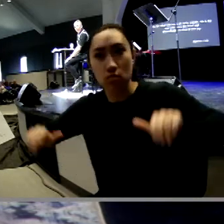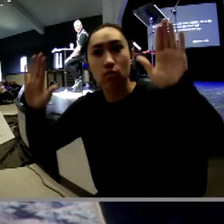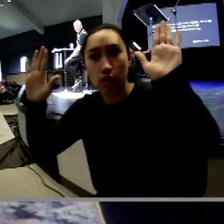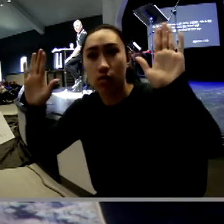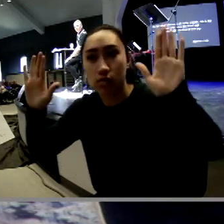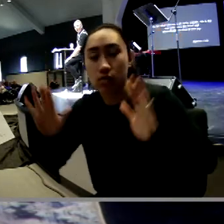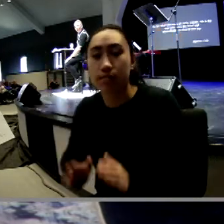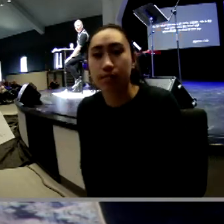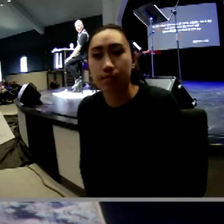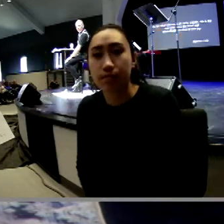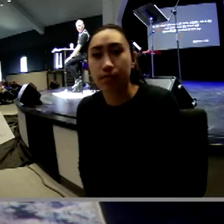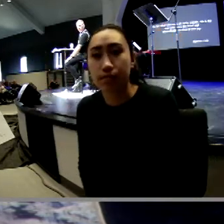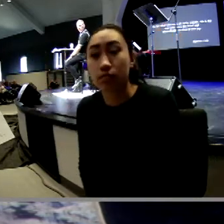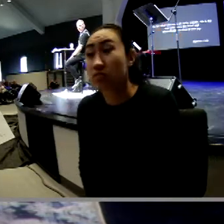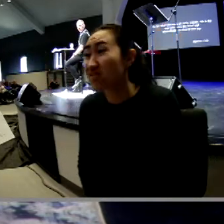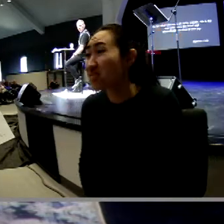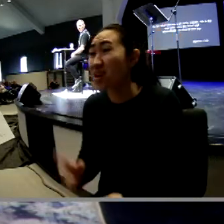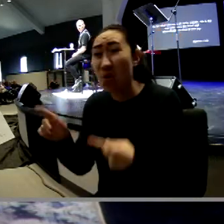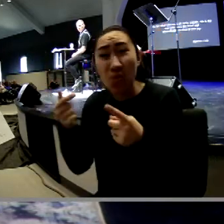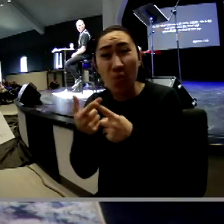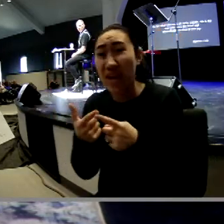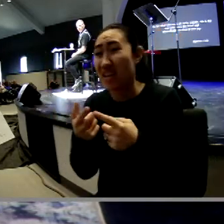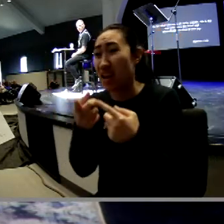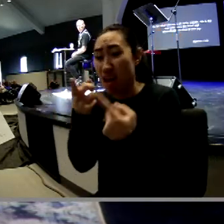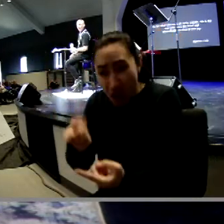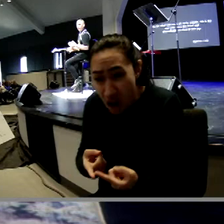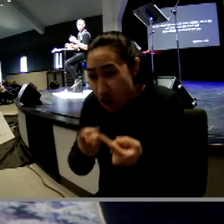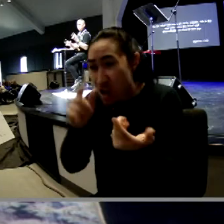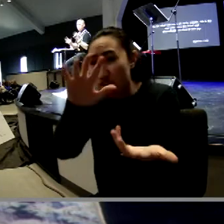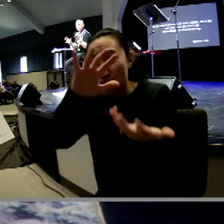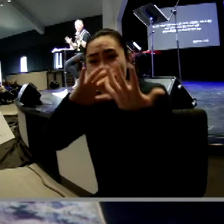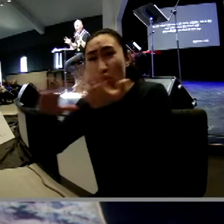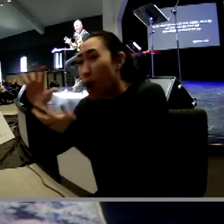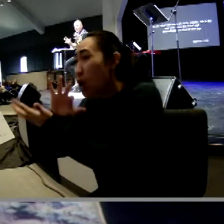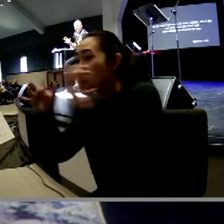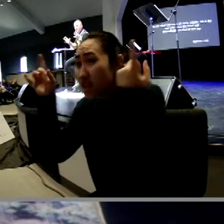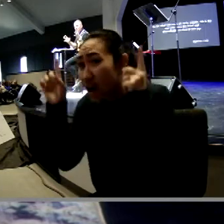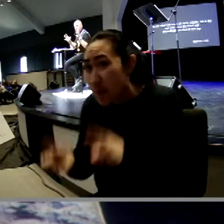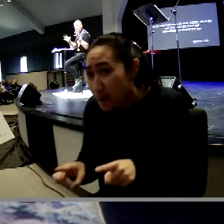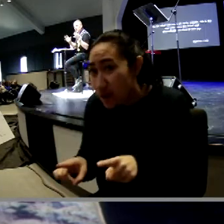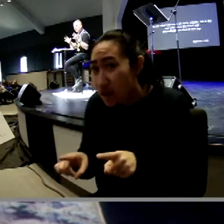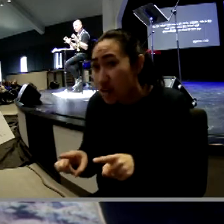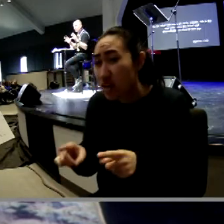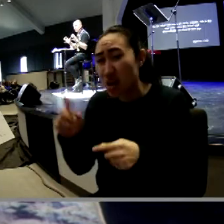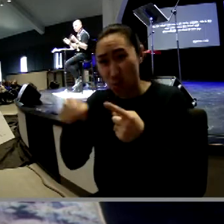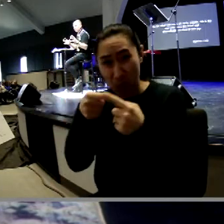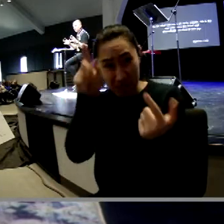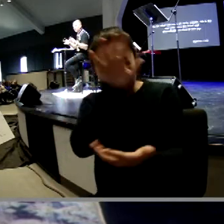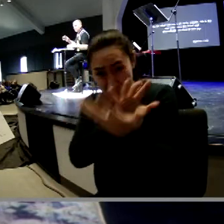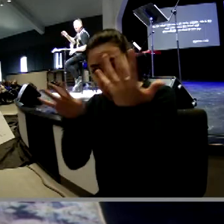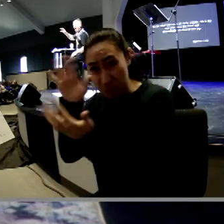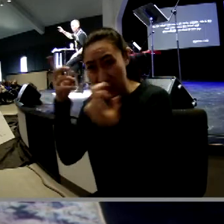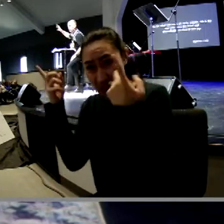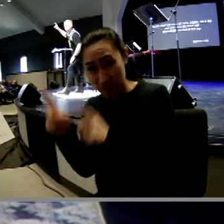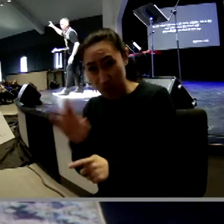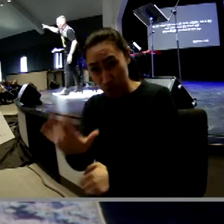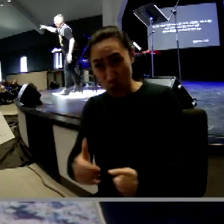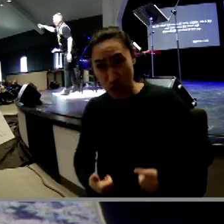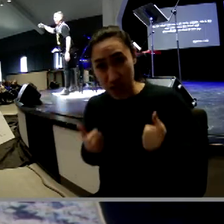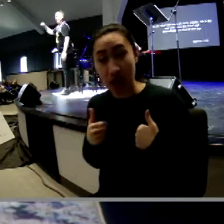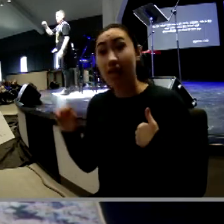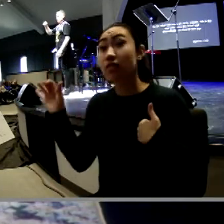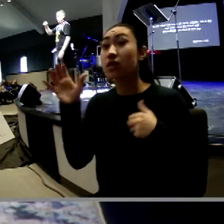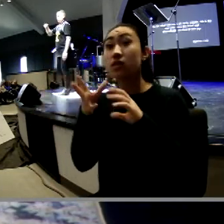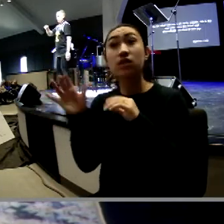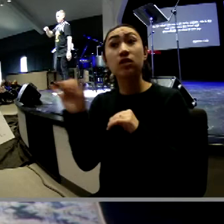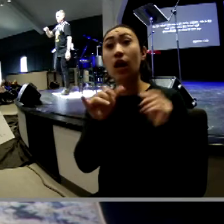who was in the boat when the storms came with the disciples? Where was the location of the creator of the universe? On the shore